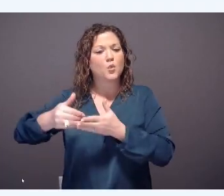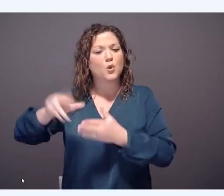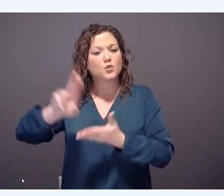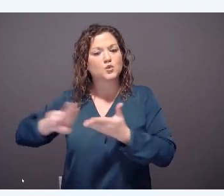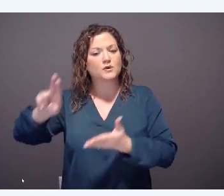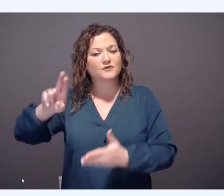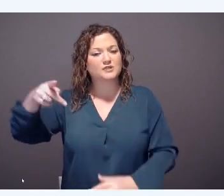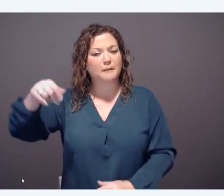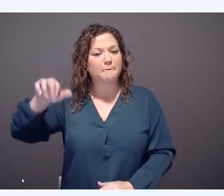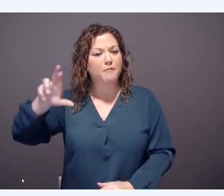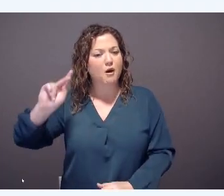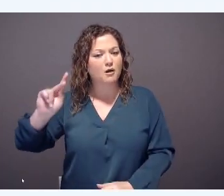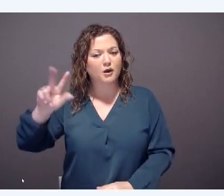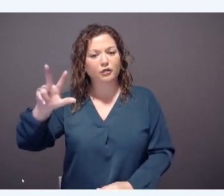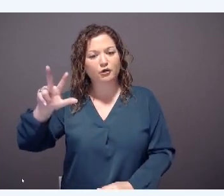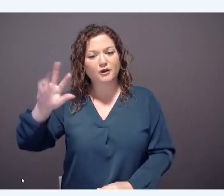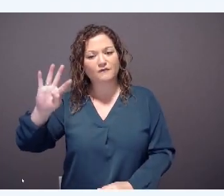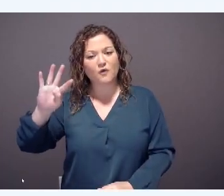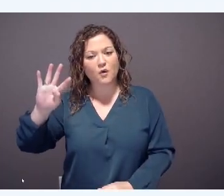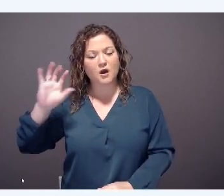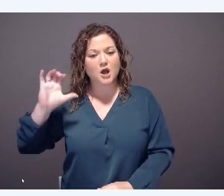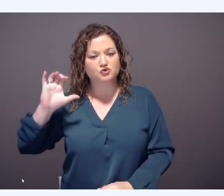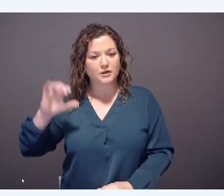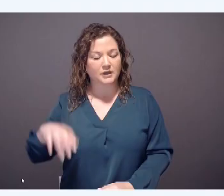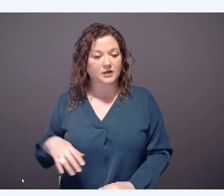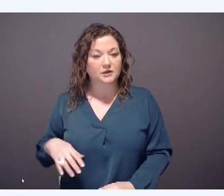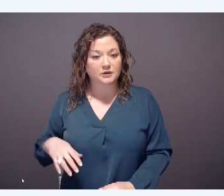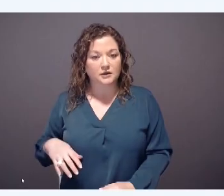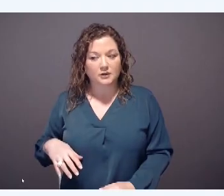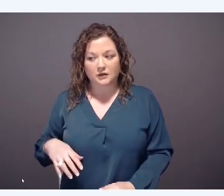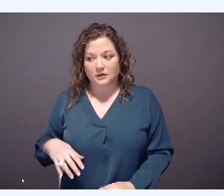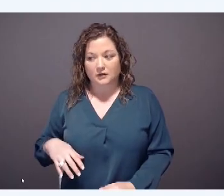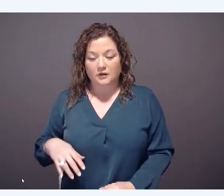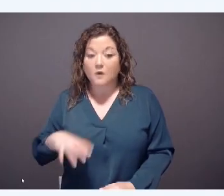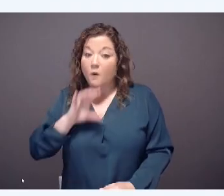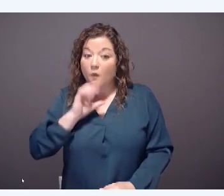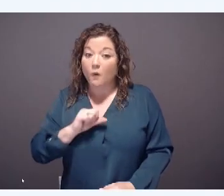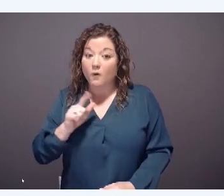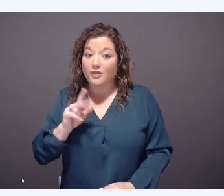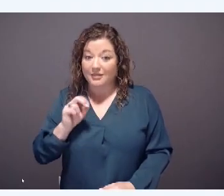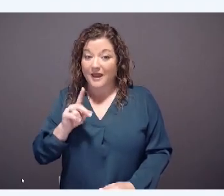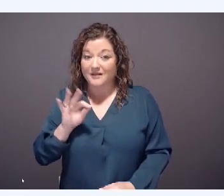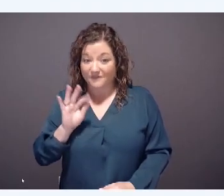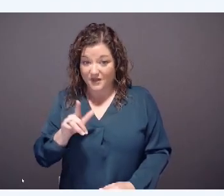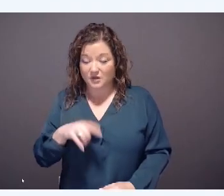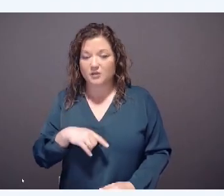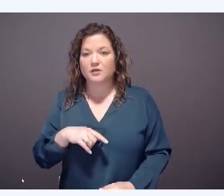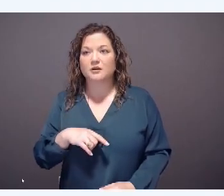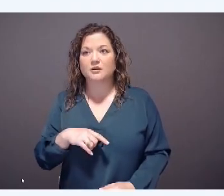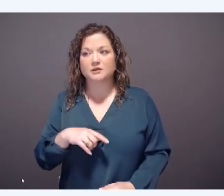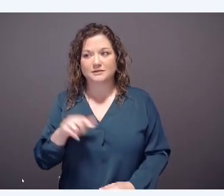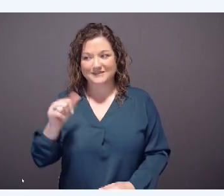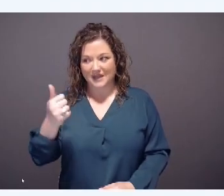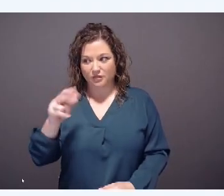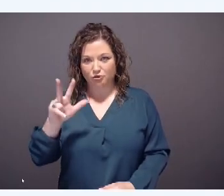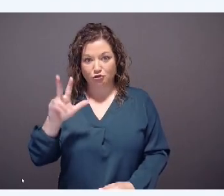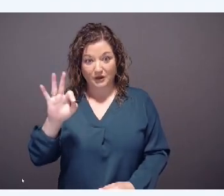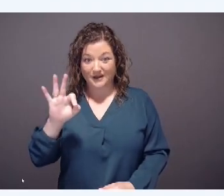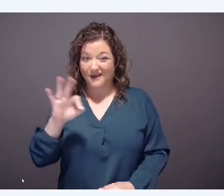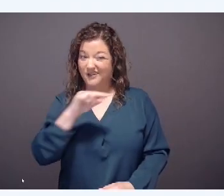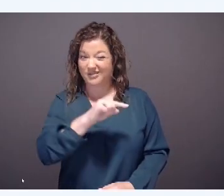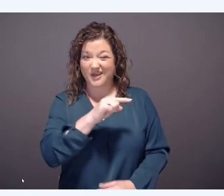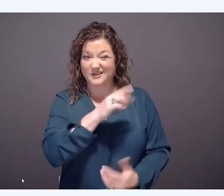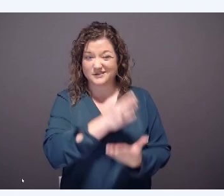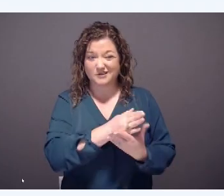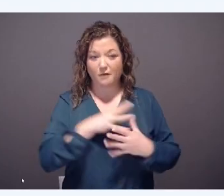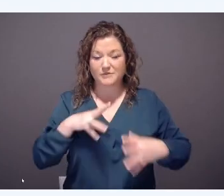3400. UParks Radle Road. It is on an old landfill, MSW 1039. That landfill stopped taking waste in the